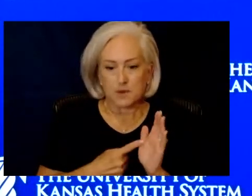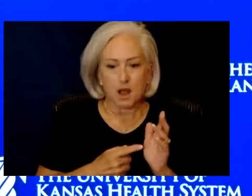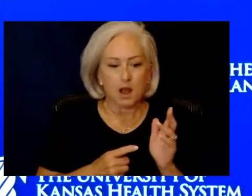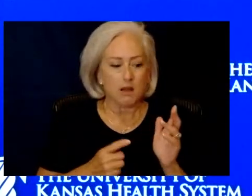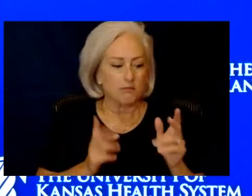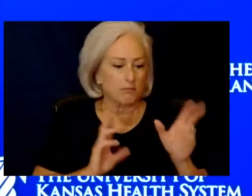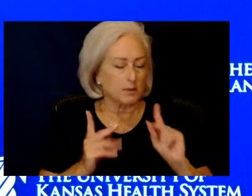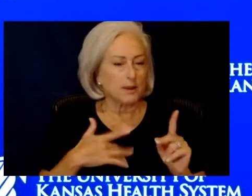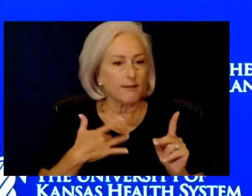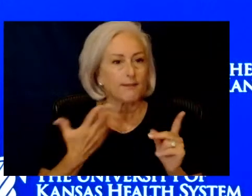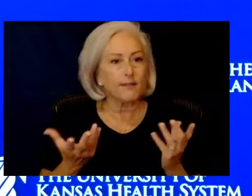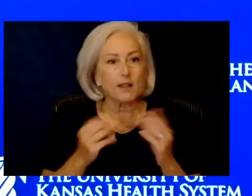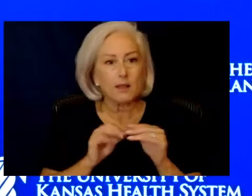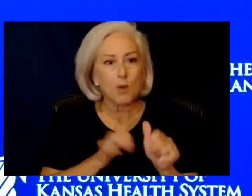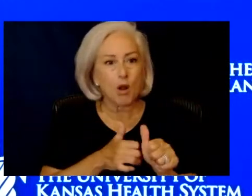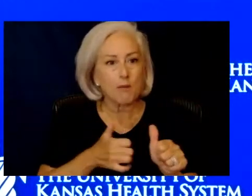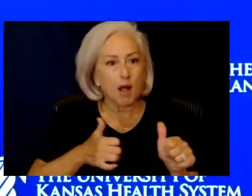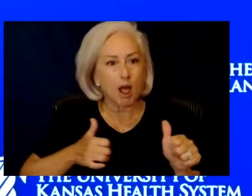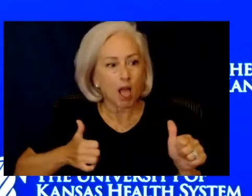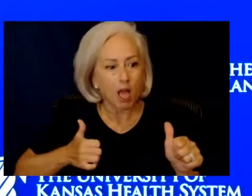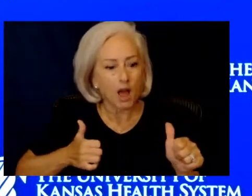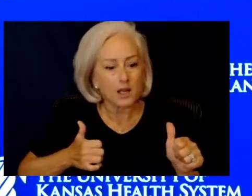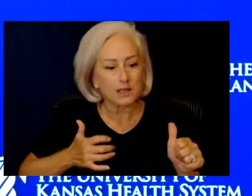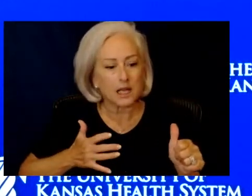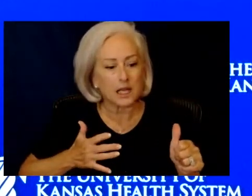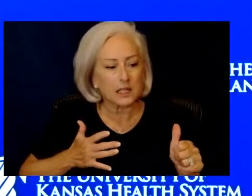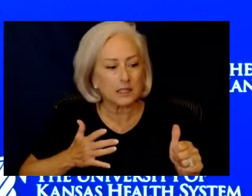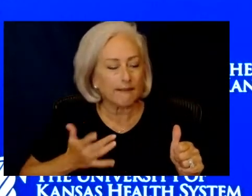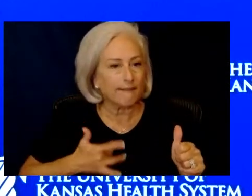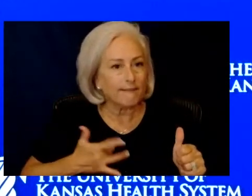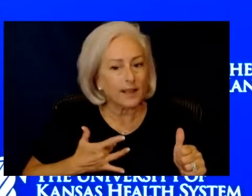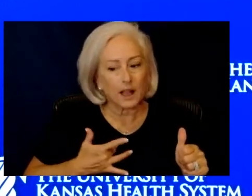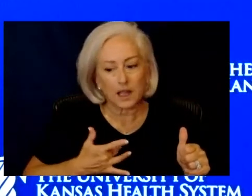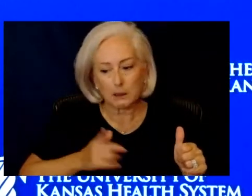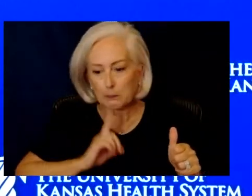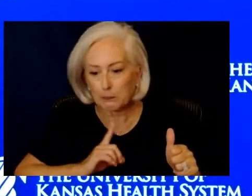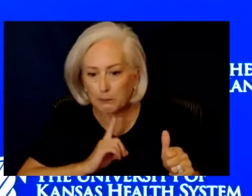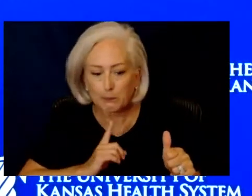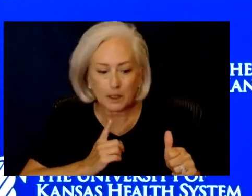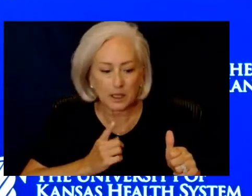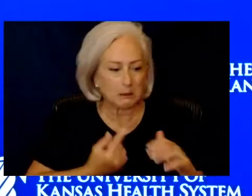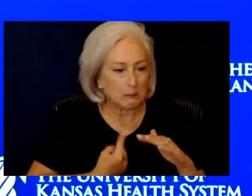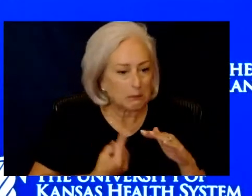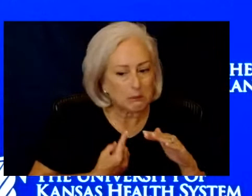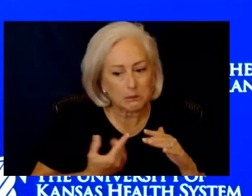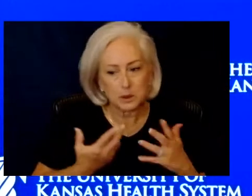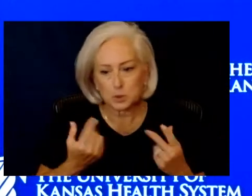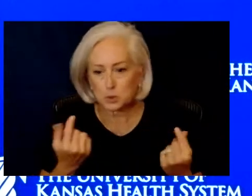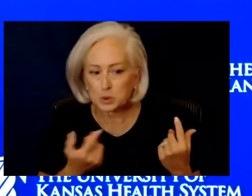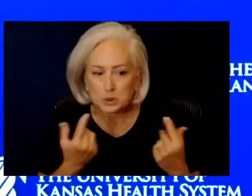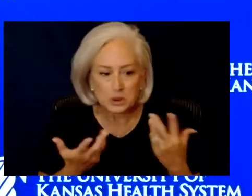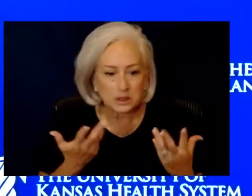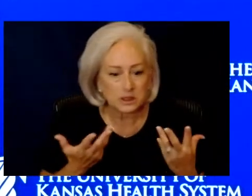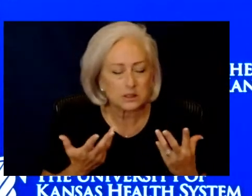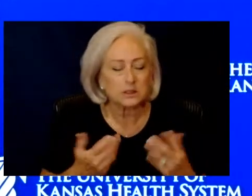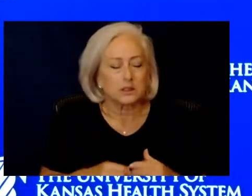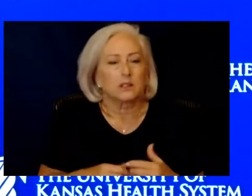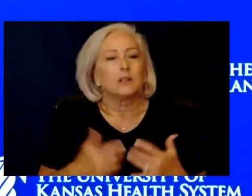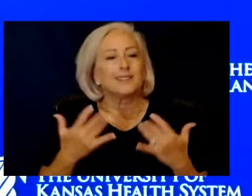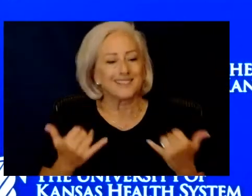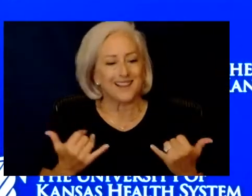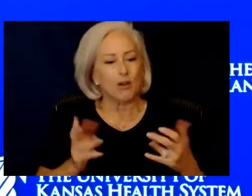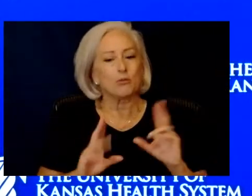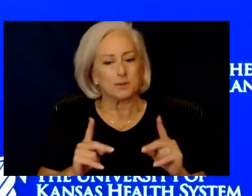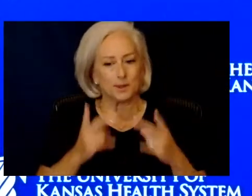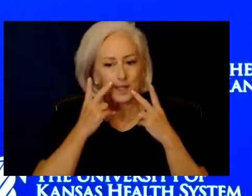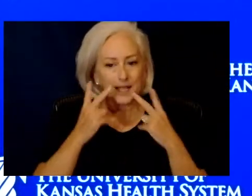some of the contact. So I think that now as we've come back out, what my hope is that people see interpersonal contact, engagement,